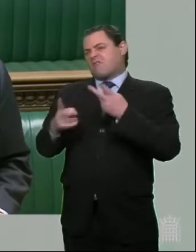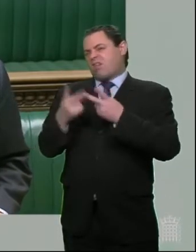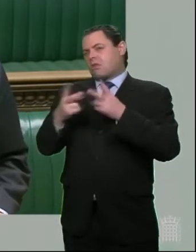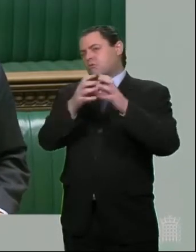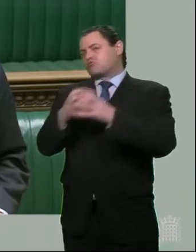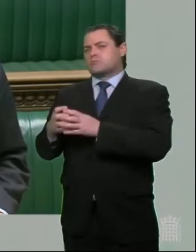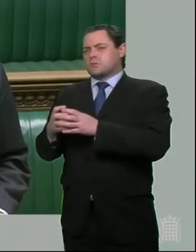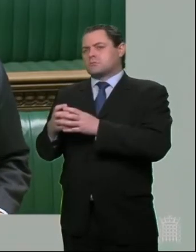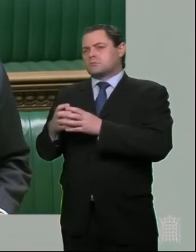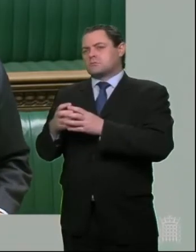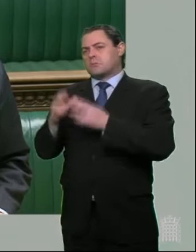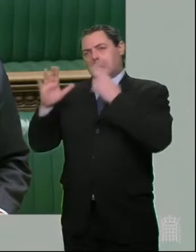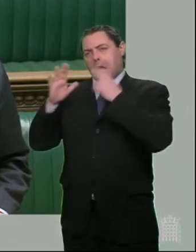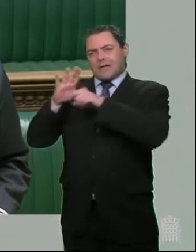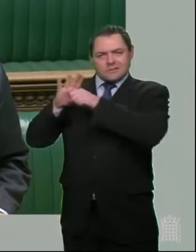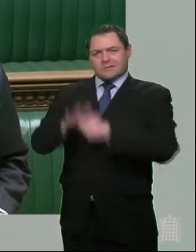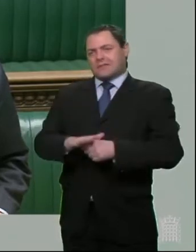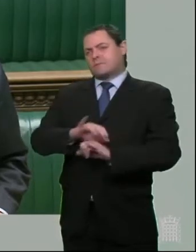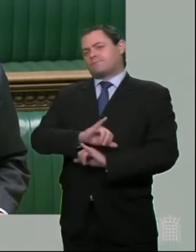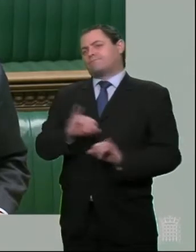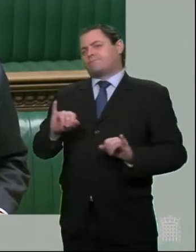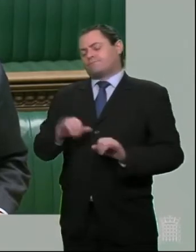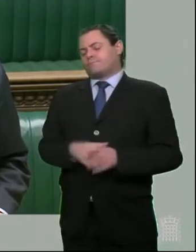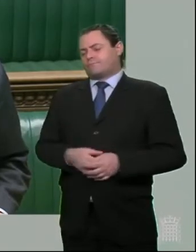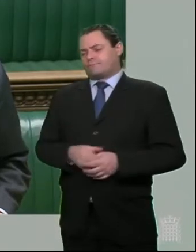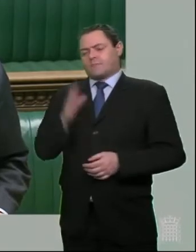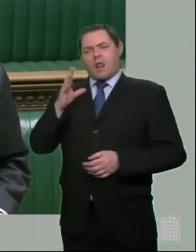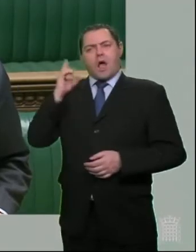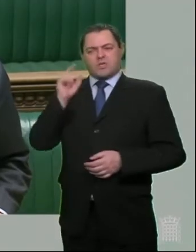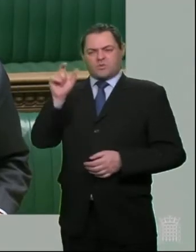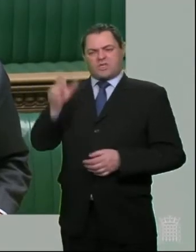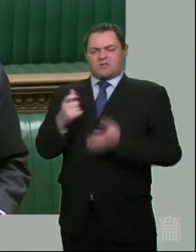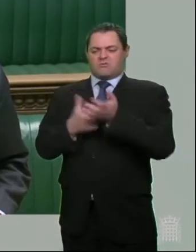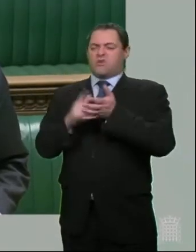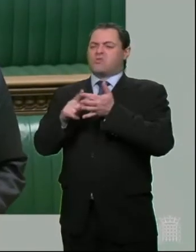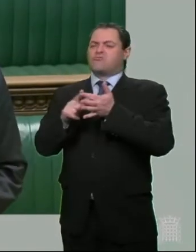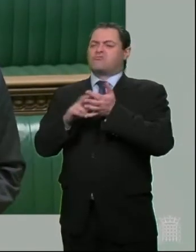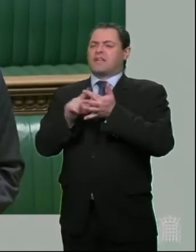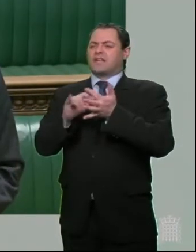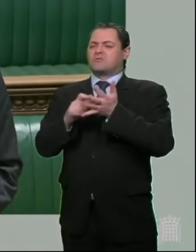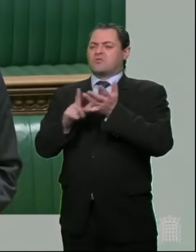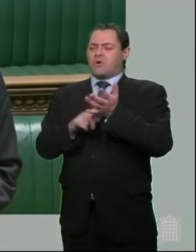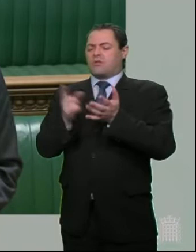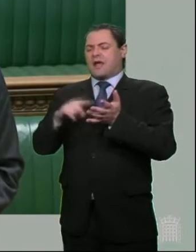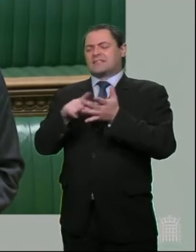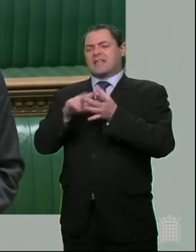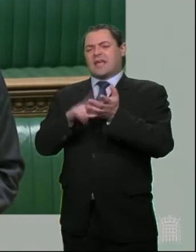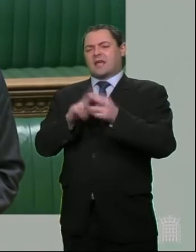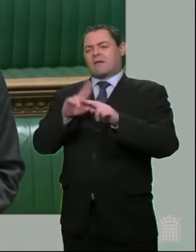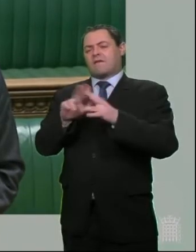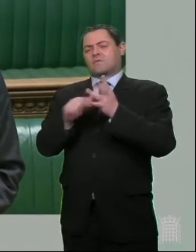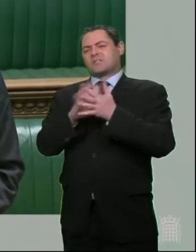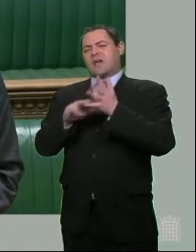persecution. Last week I had the privilege of hearing from Holocaust survivor Renée Salt and Ian Forsyth, one of the last living